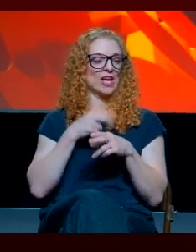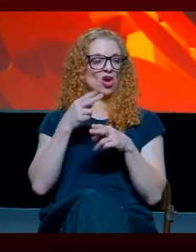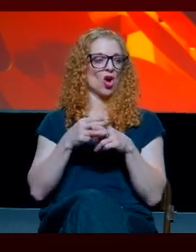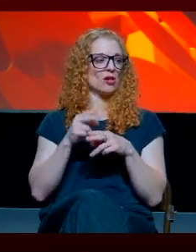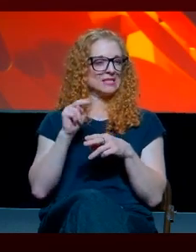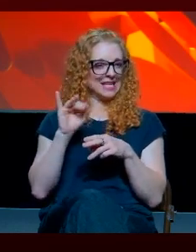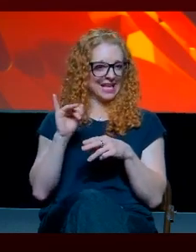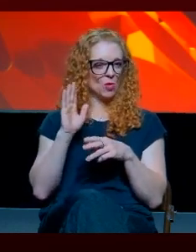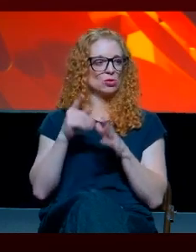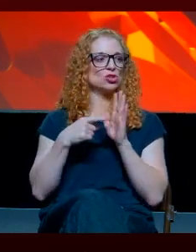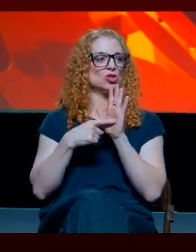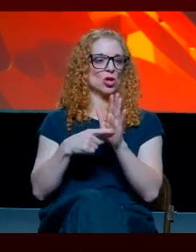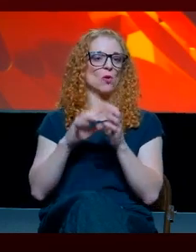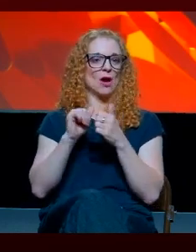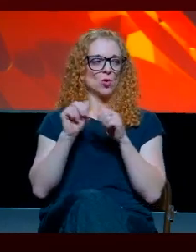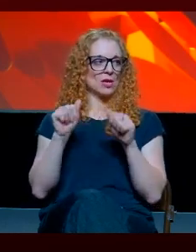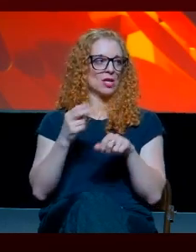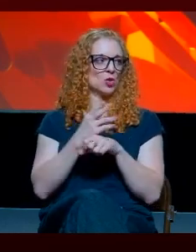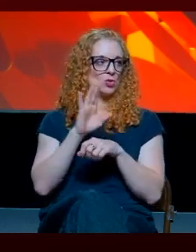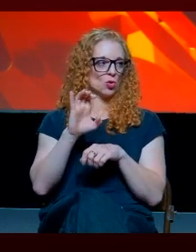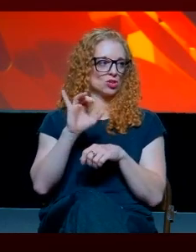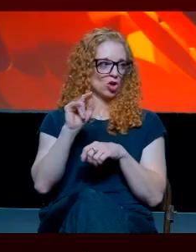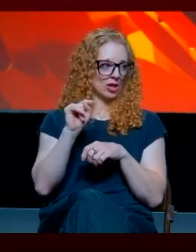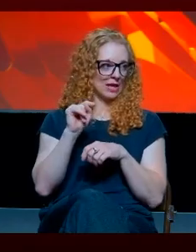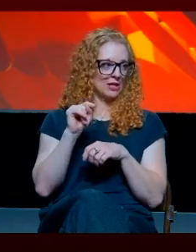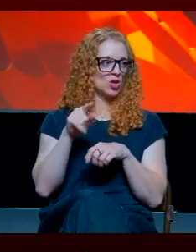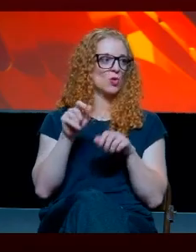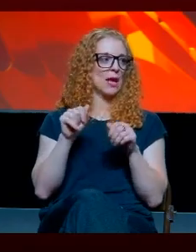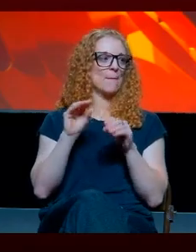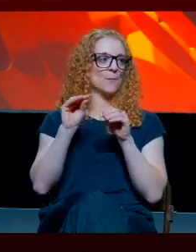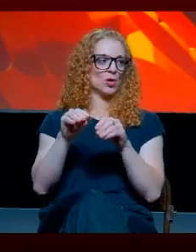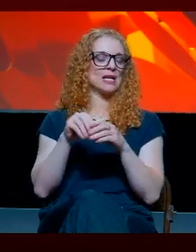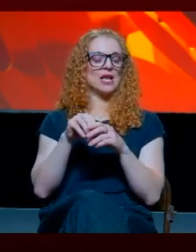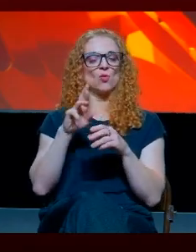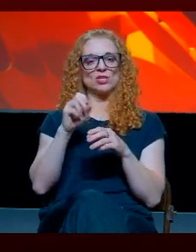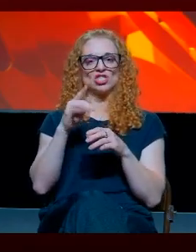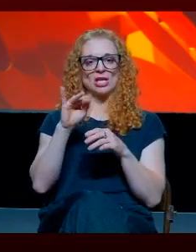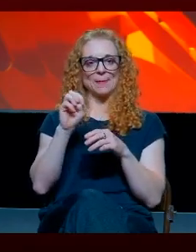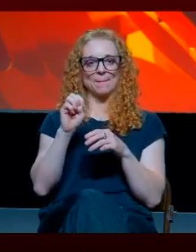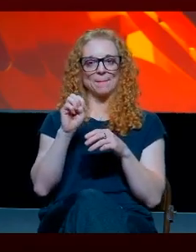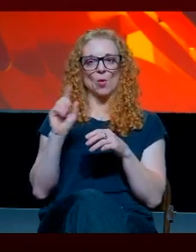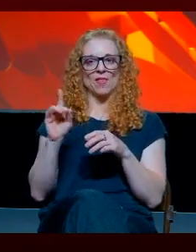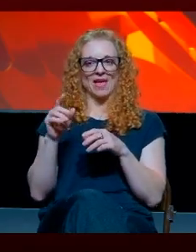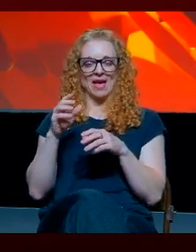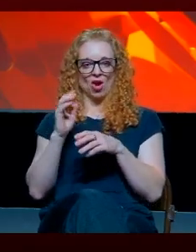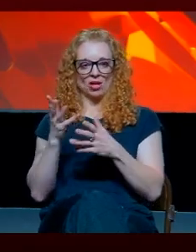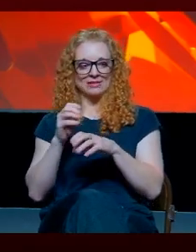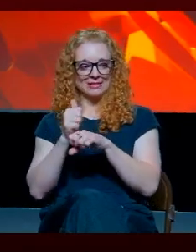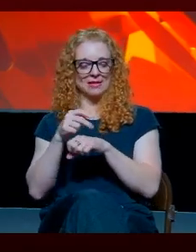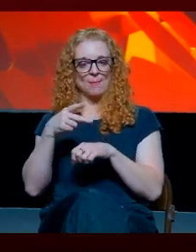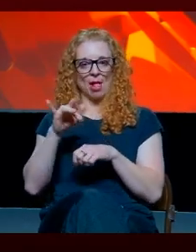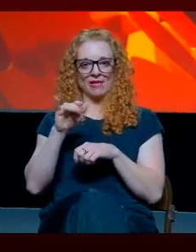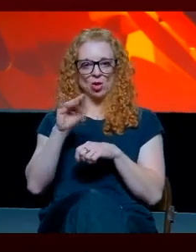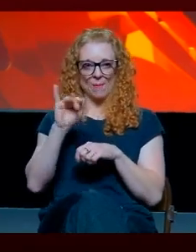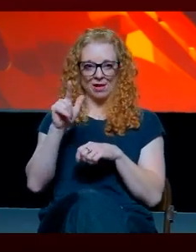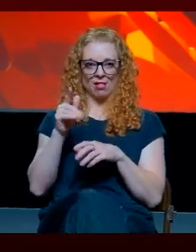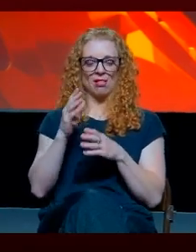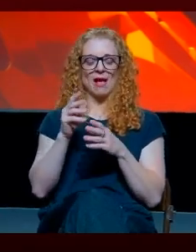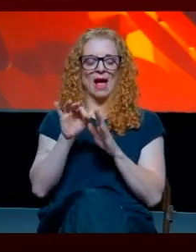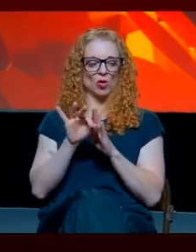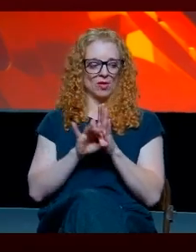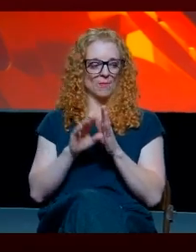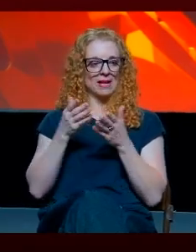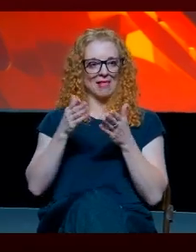that shows you how you can take your circuit, you can put it into a regime where there exists an efficient polynomial algorithm, allow you